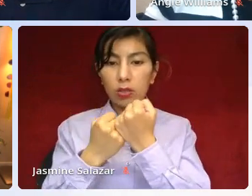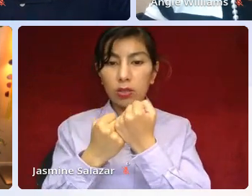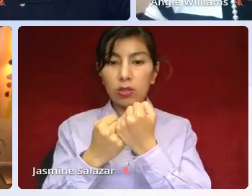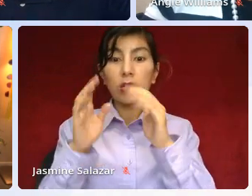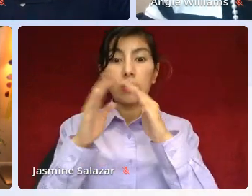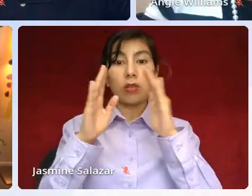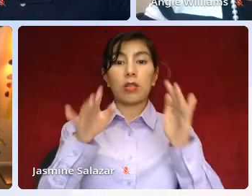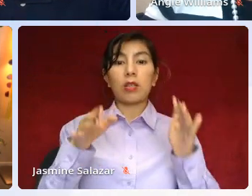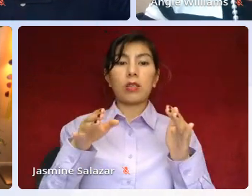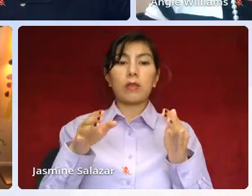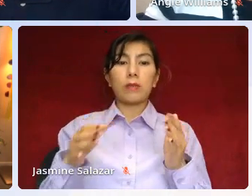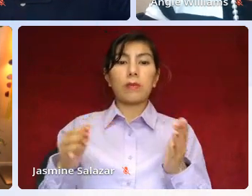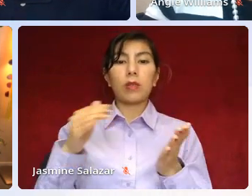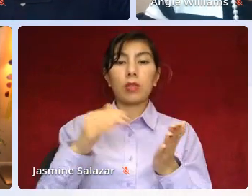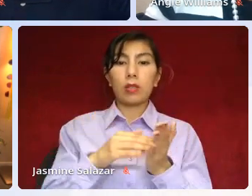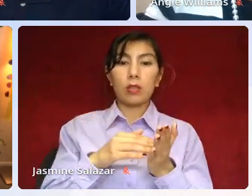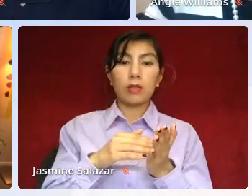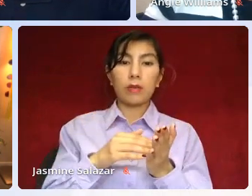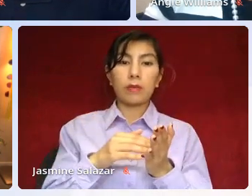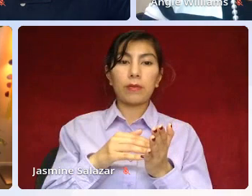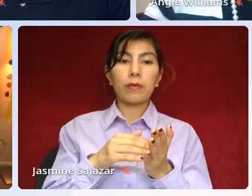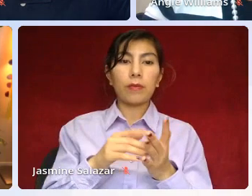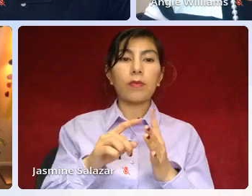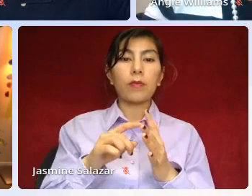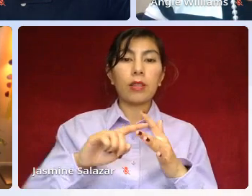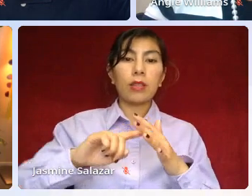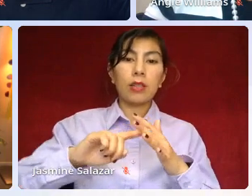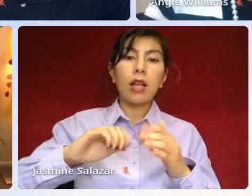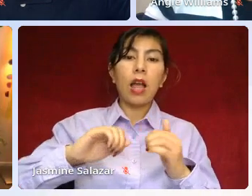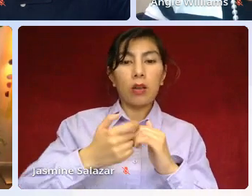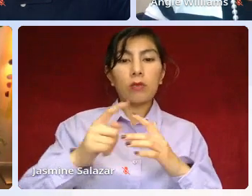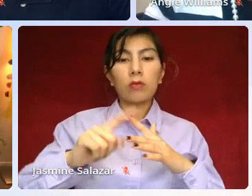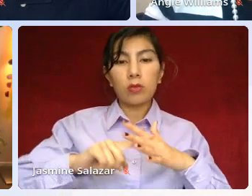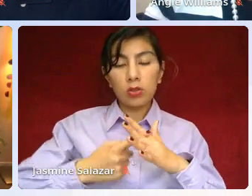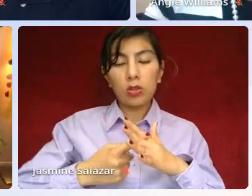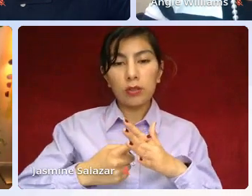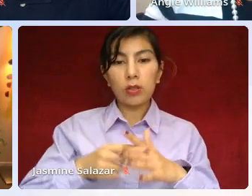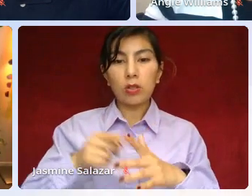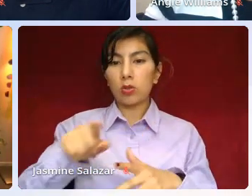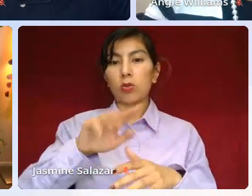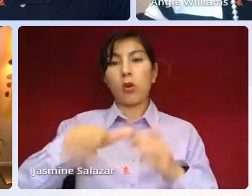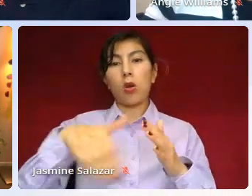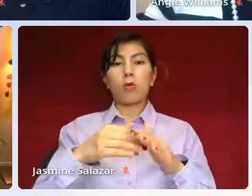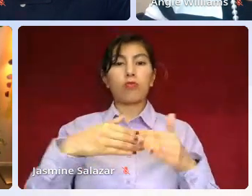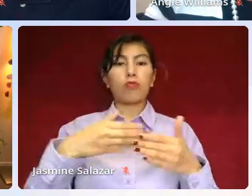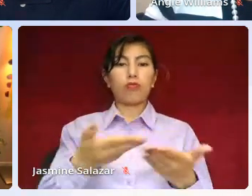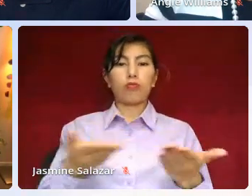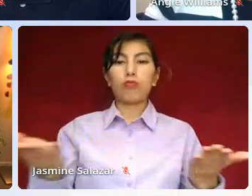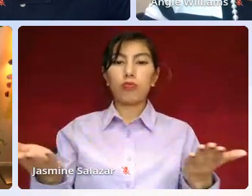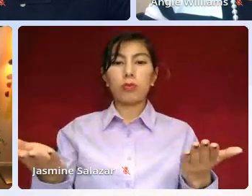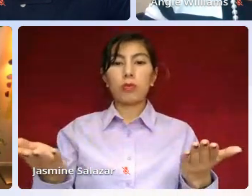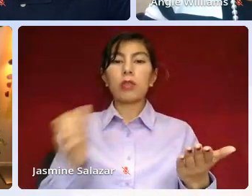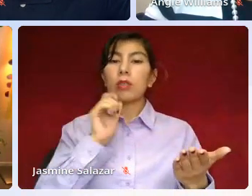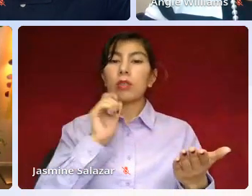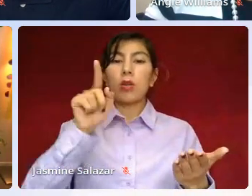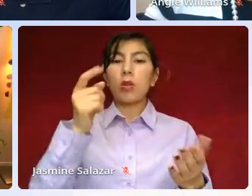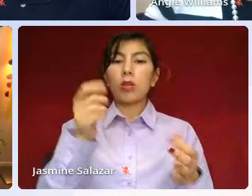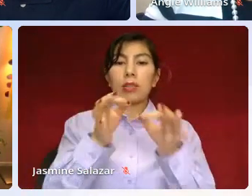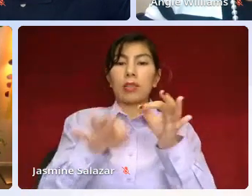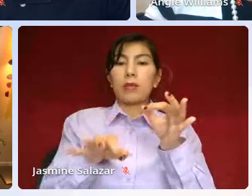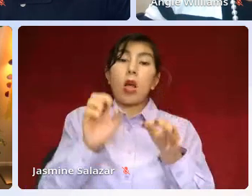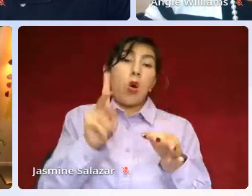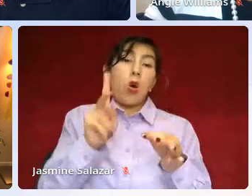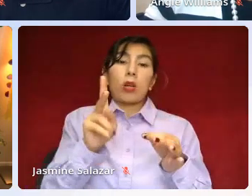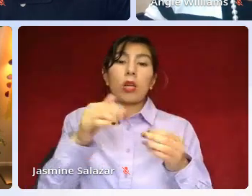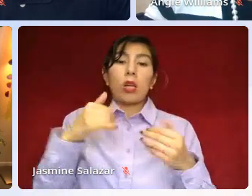house, getting started. And I think, as you all sort of laid out, it was not simply, okay, we